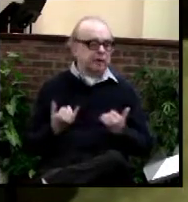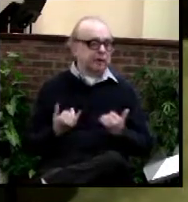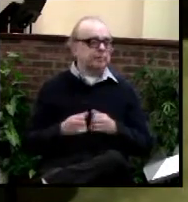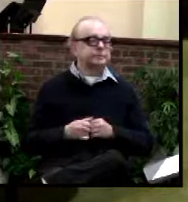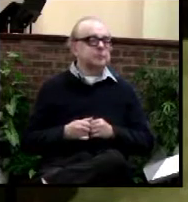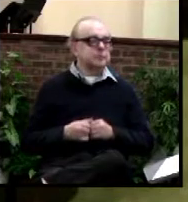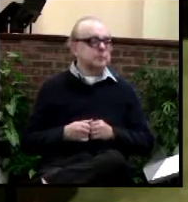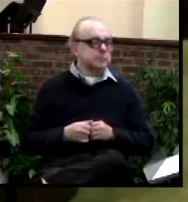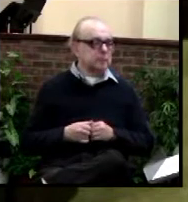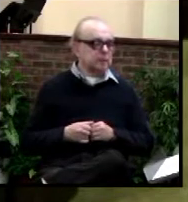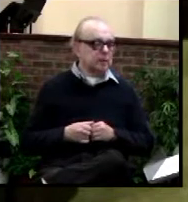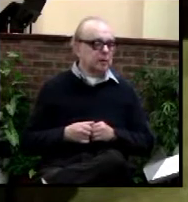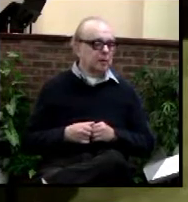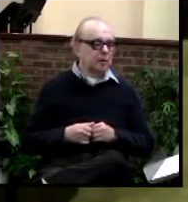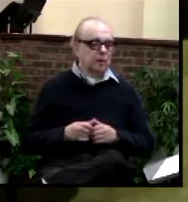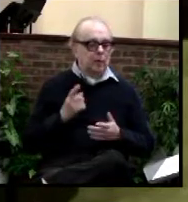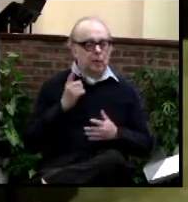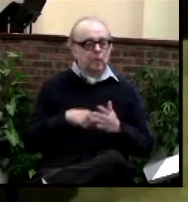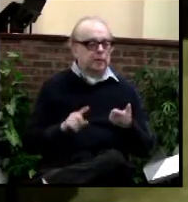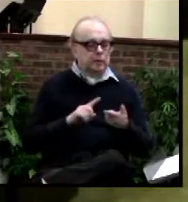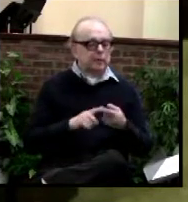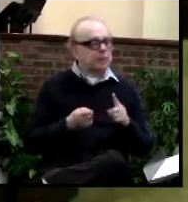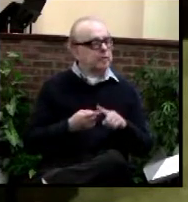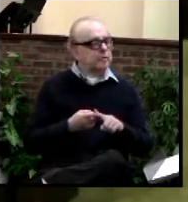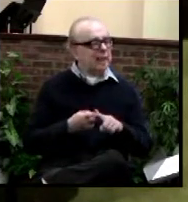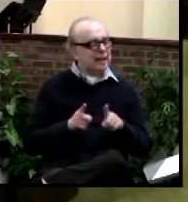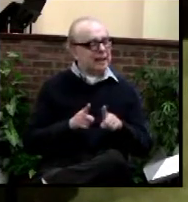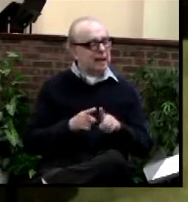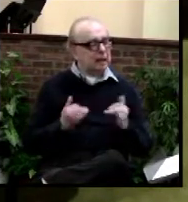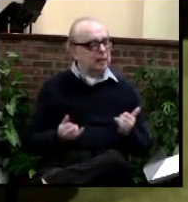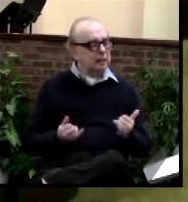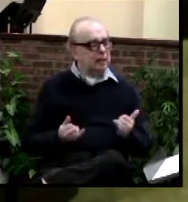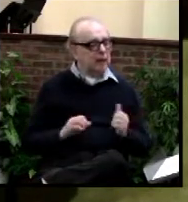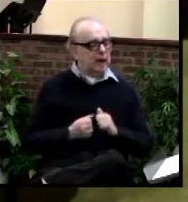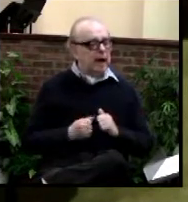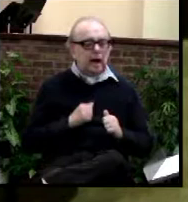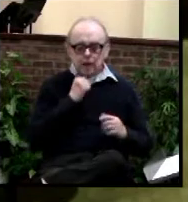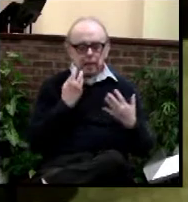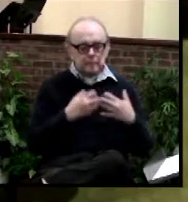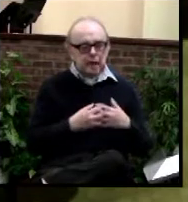What are your friendships like right now? How mismatched are you?